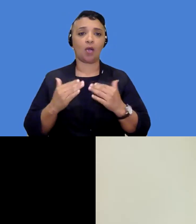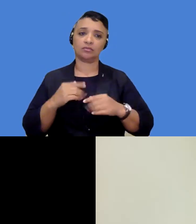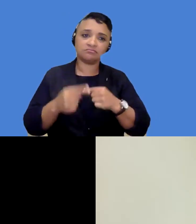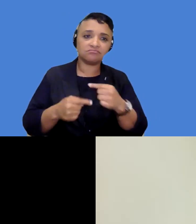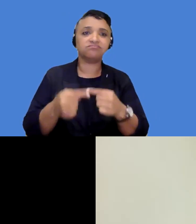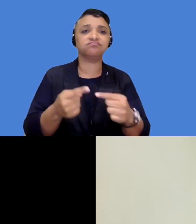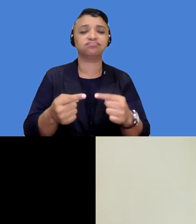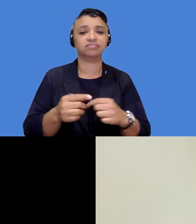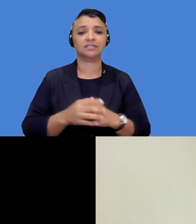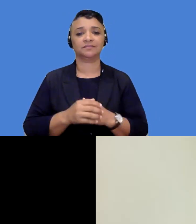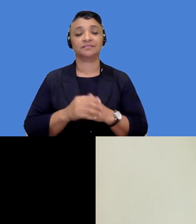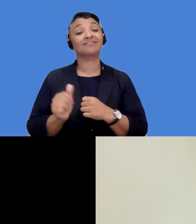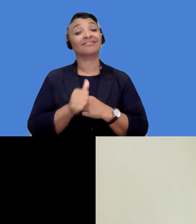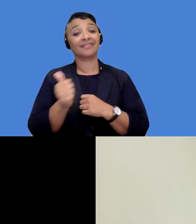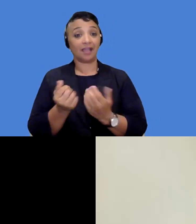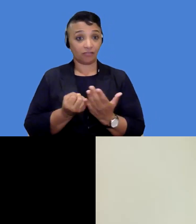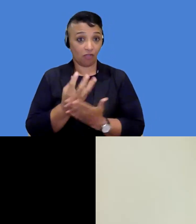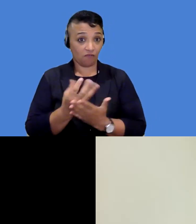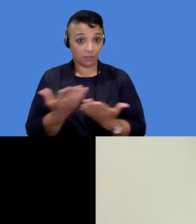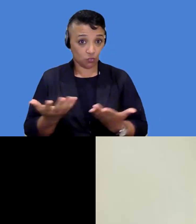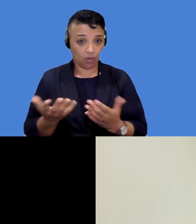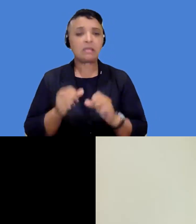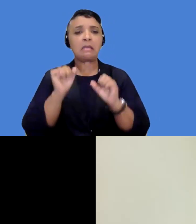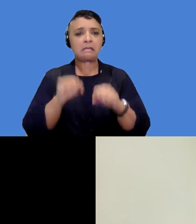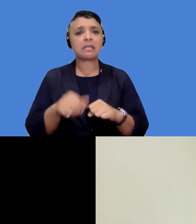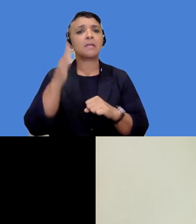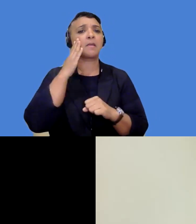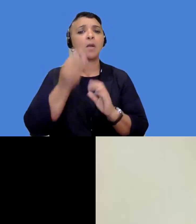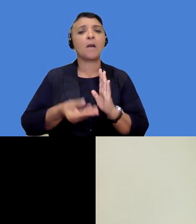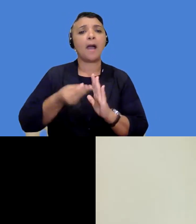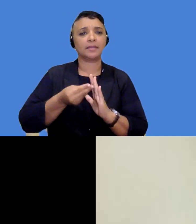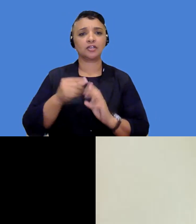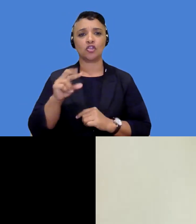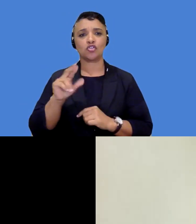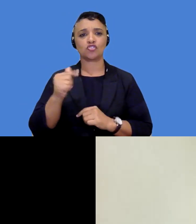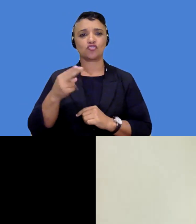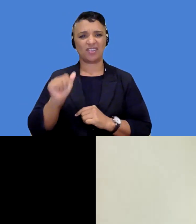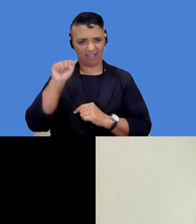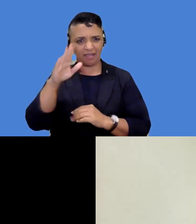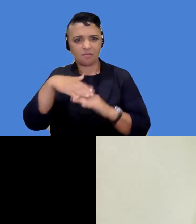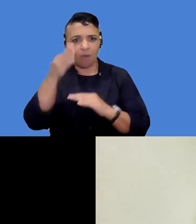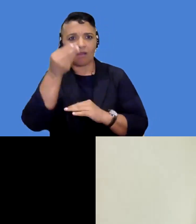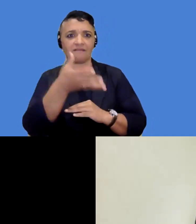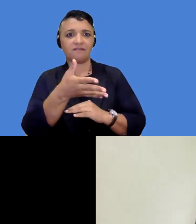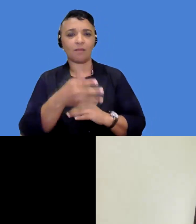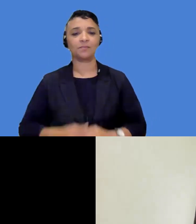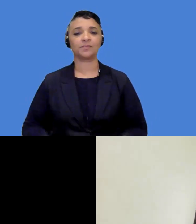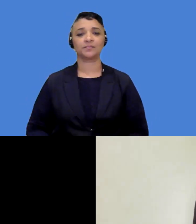other kind of informations can be informed and updated by Greta. Over to you, Gayatri.